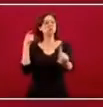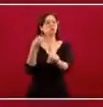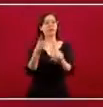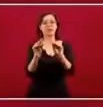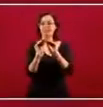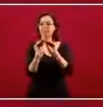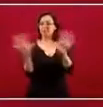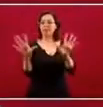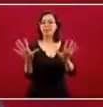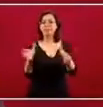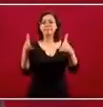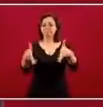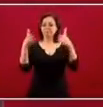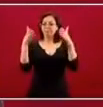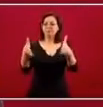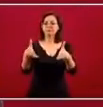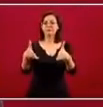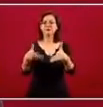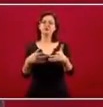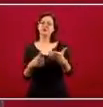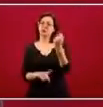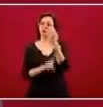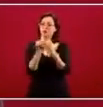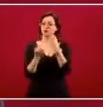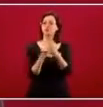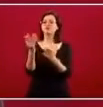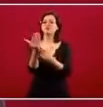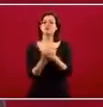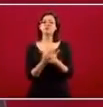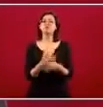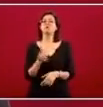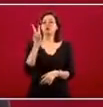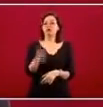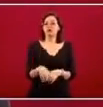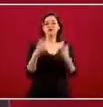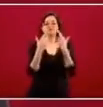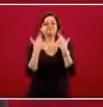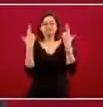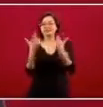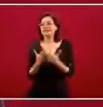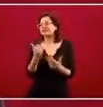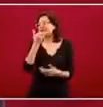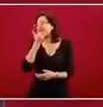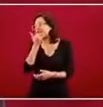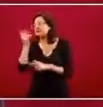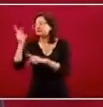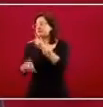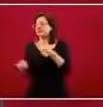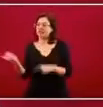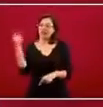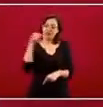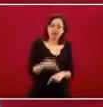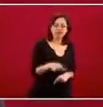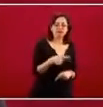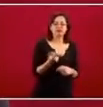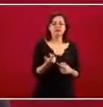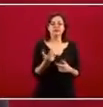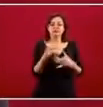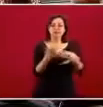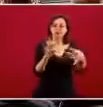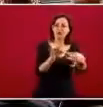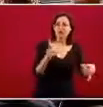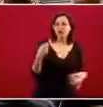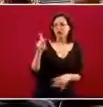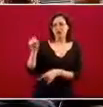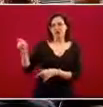local states, there's been a very productive conversation with them, and I'm very satisfied with